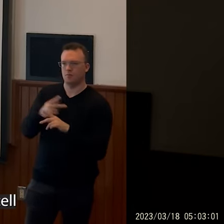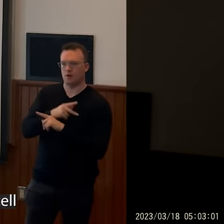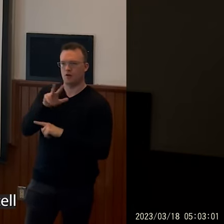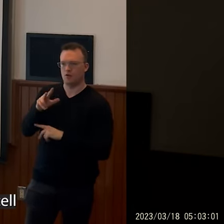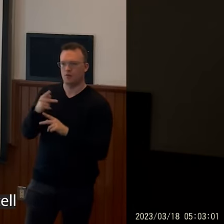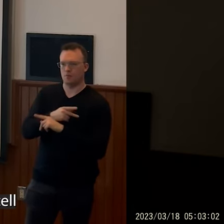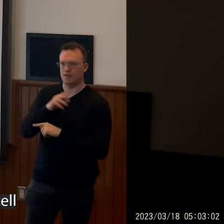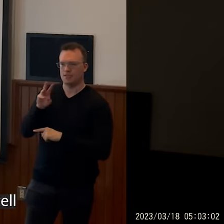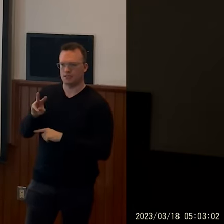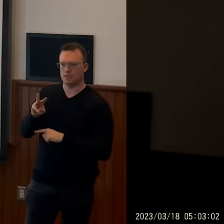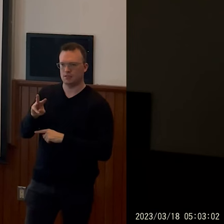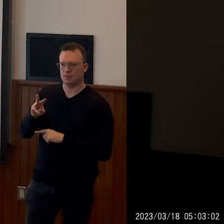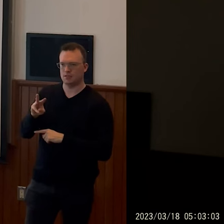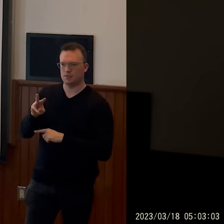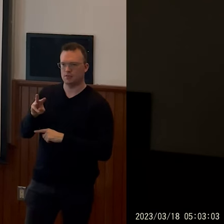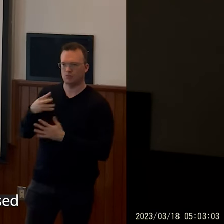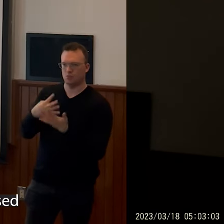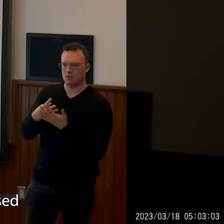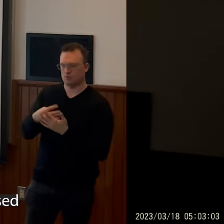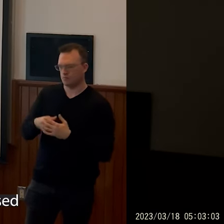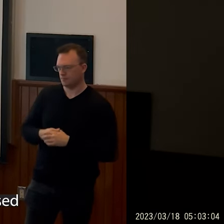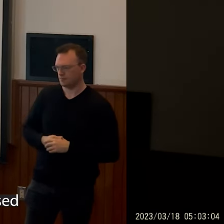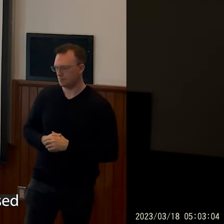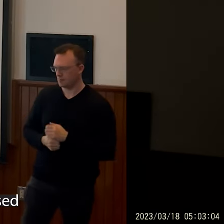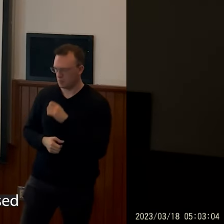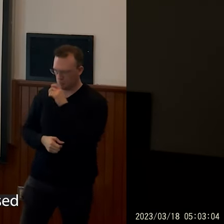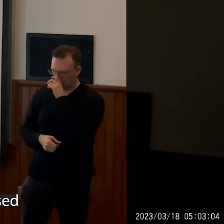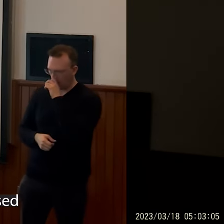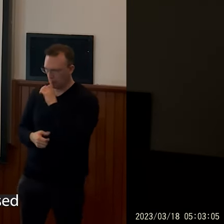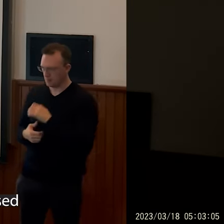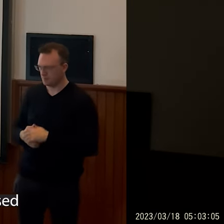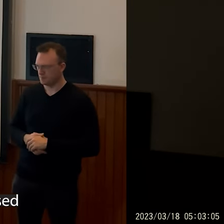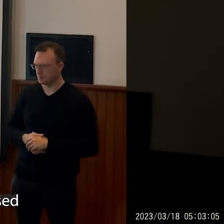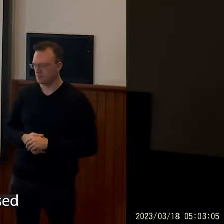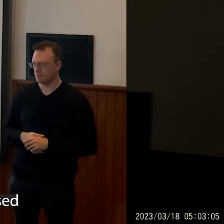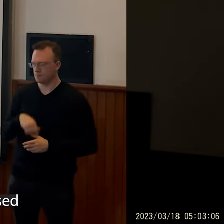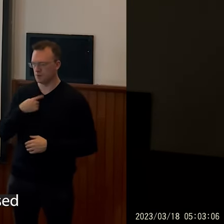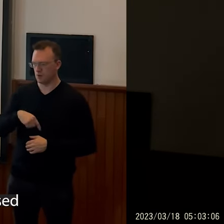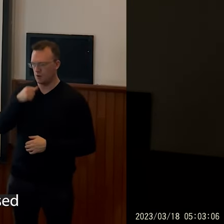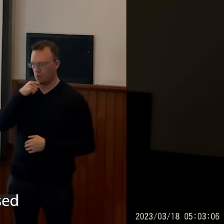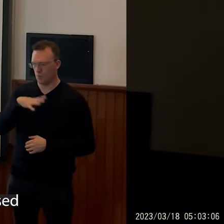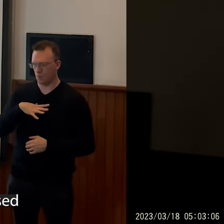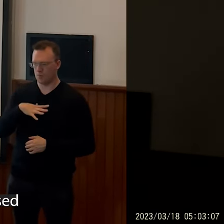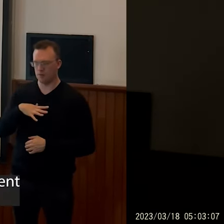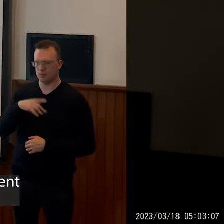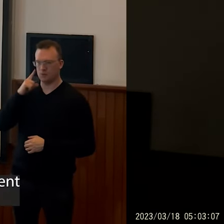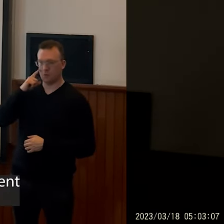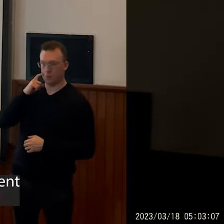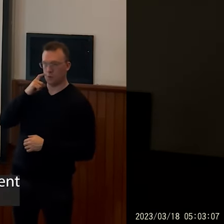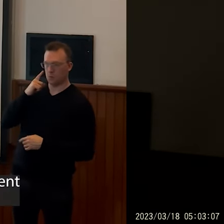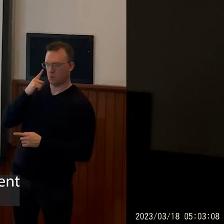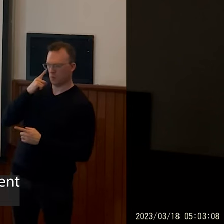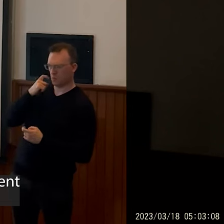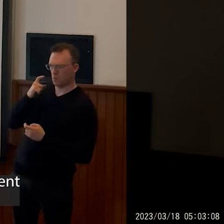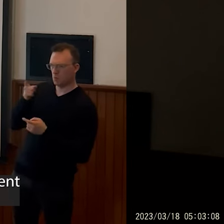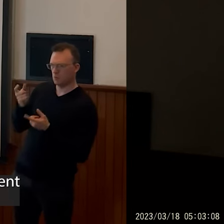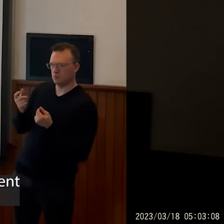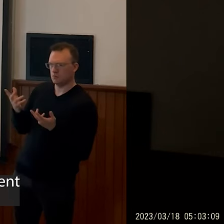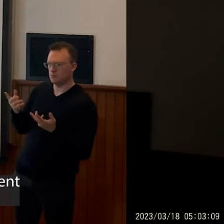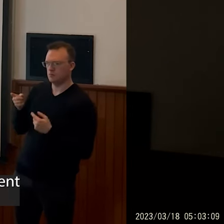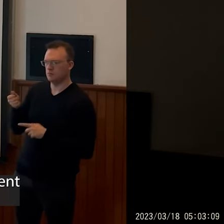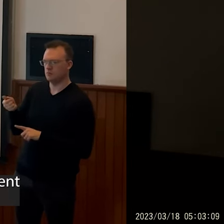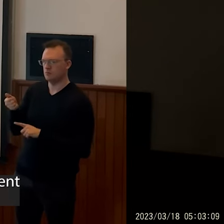3x3x6 prison cell. So a Chinese woman was accused because she put